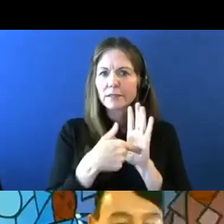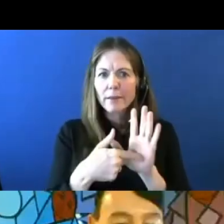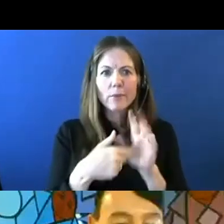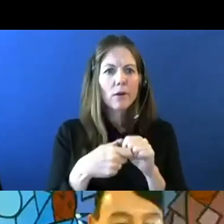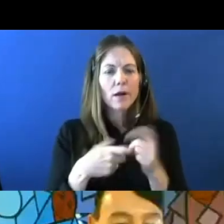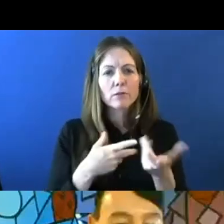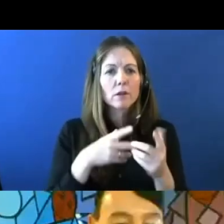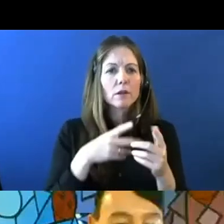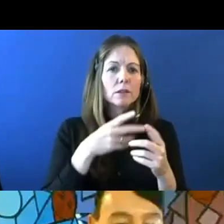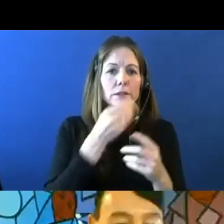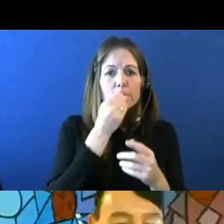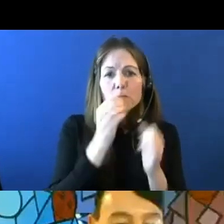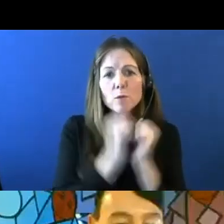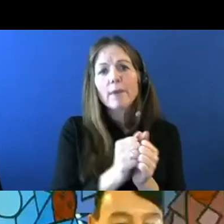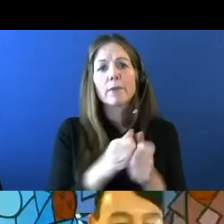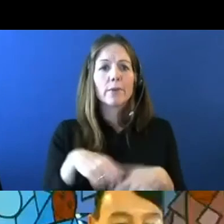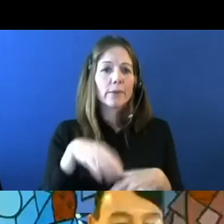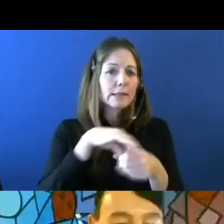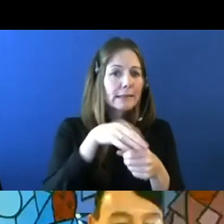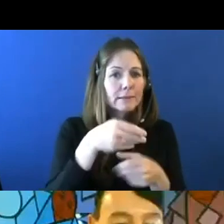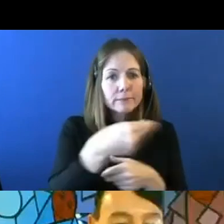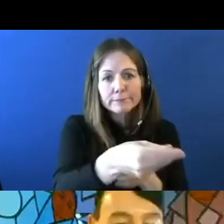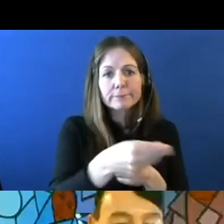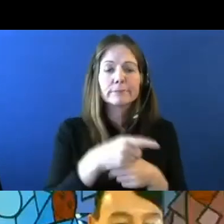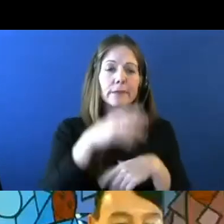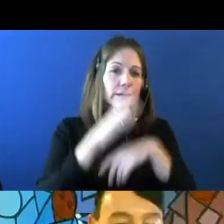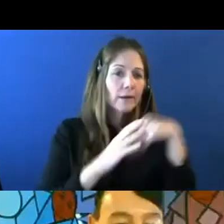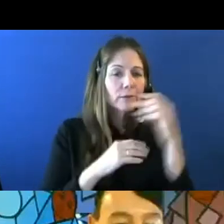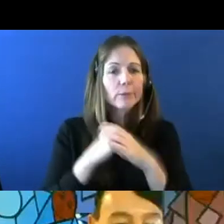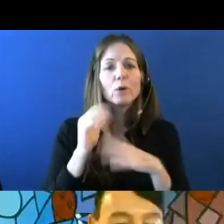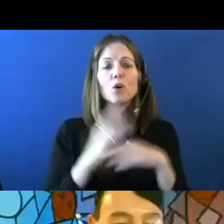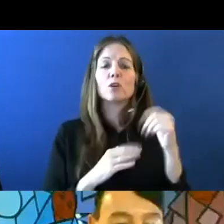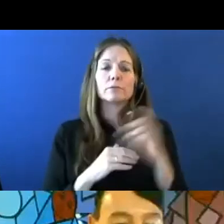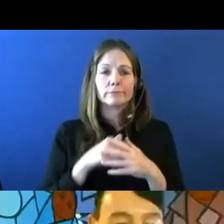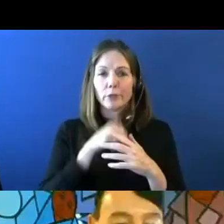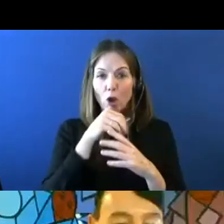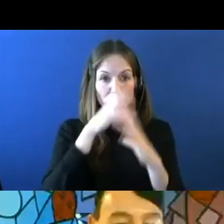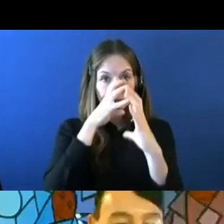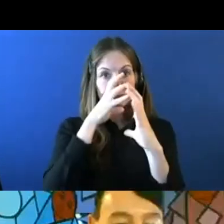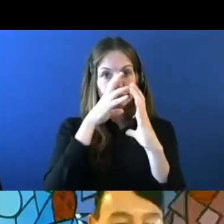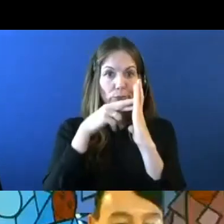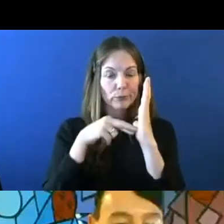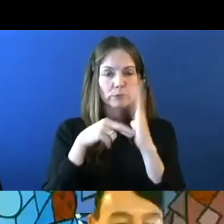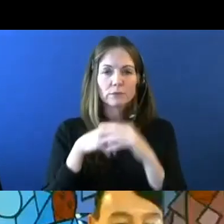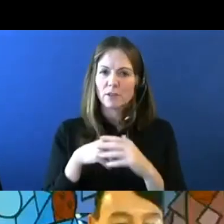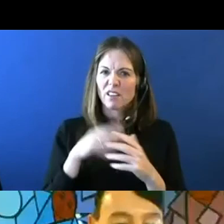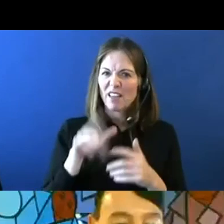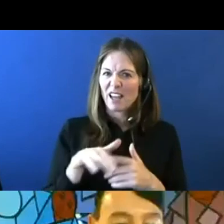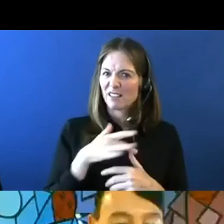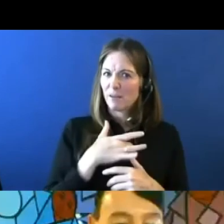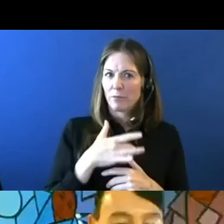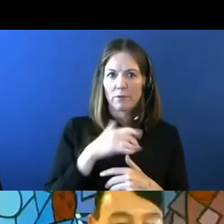I mean, yes, that is kind of not a normal practice for researchers a lot of times,